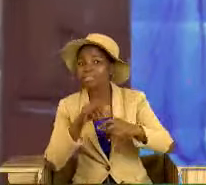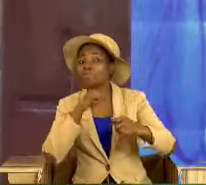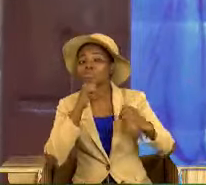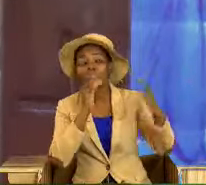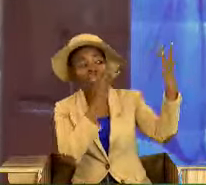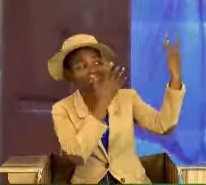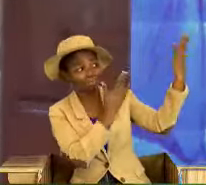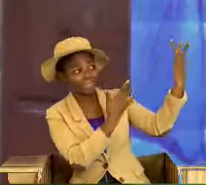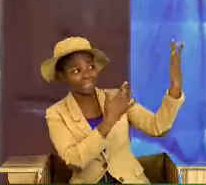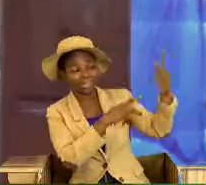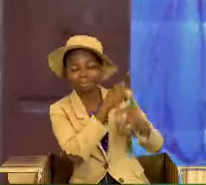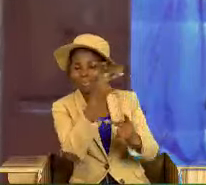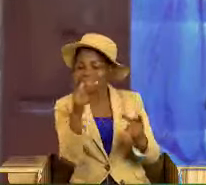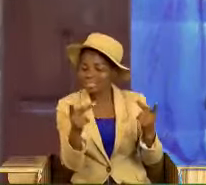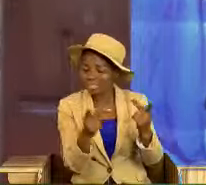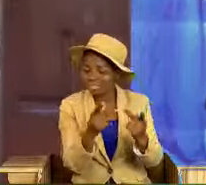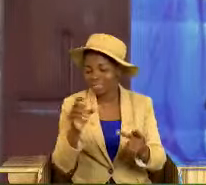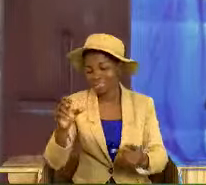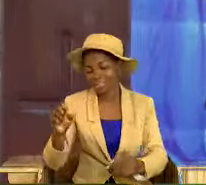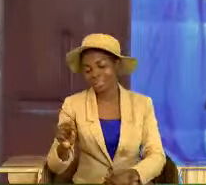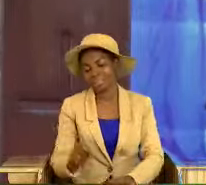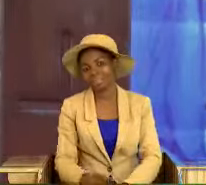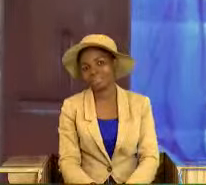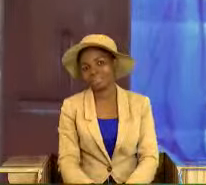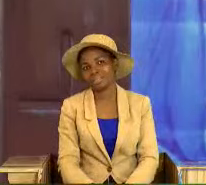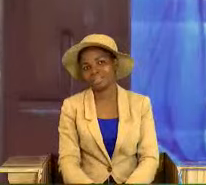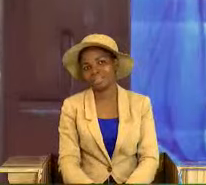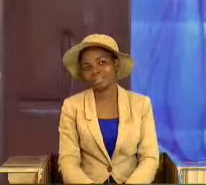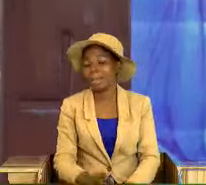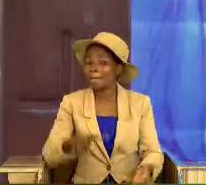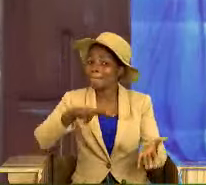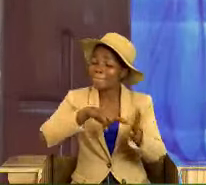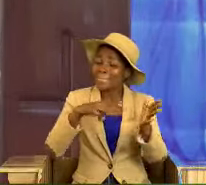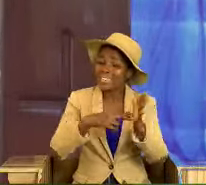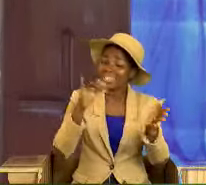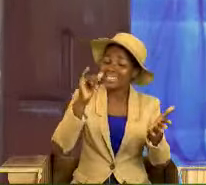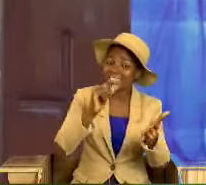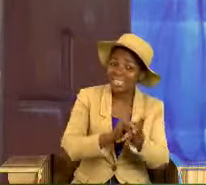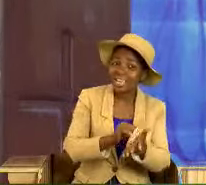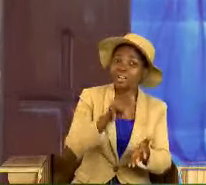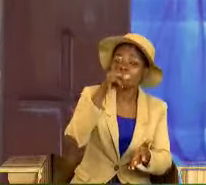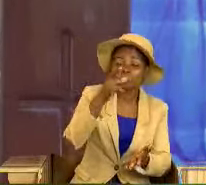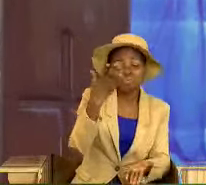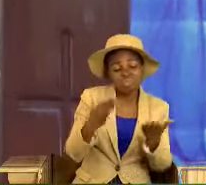places meaning that you may not know that you are better than you